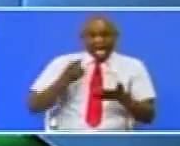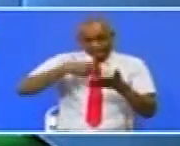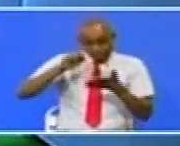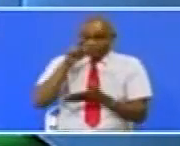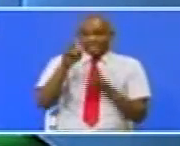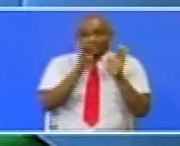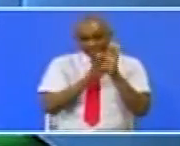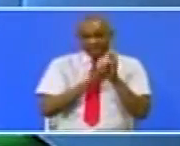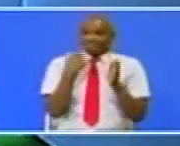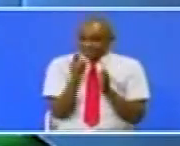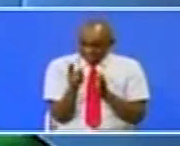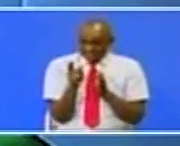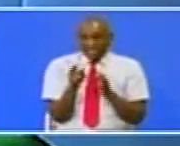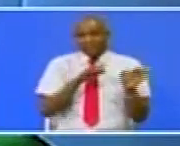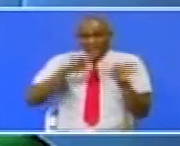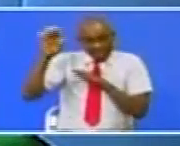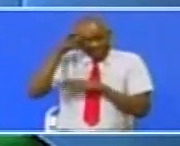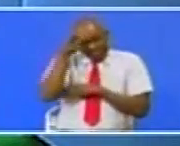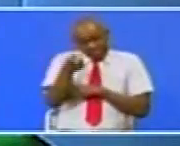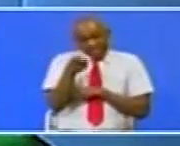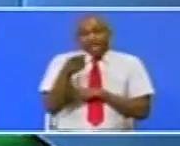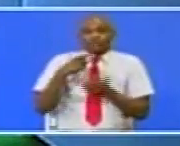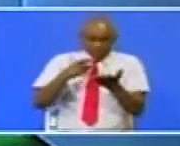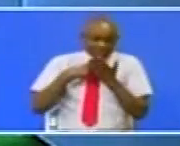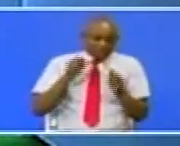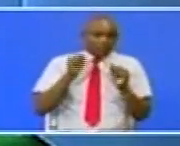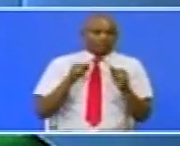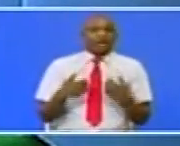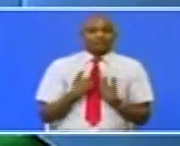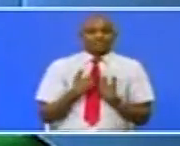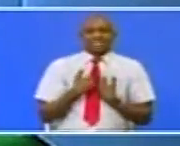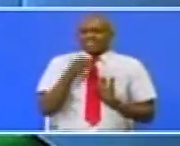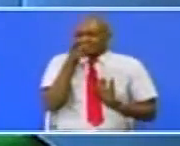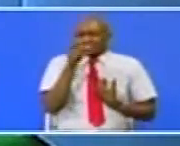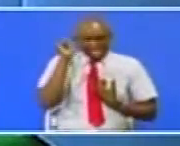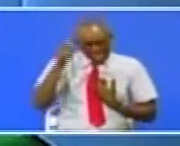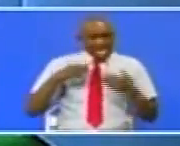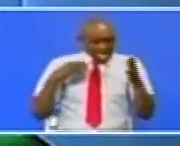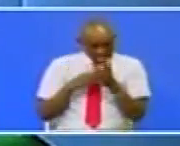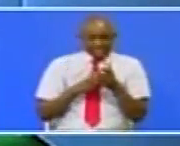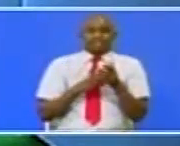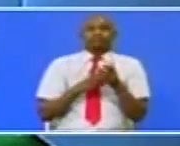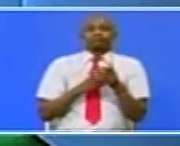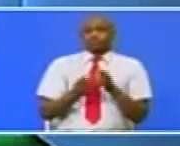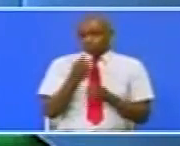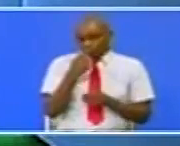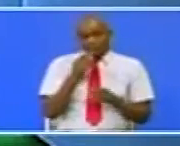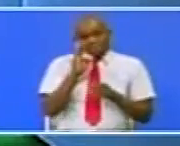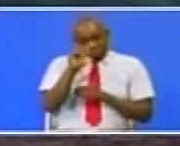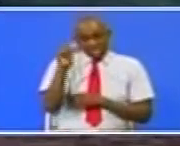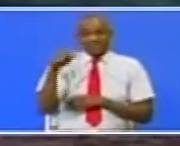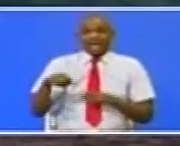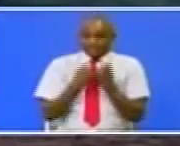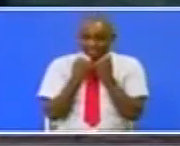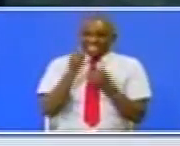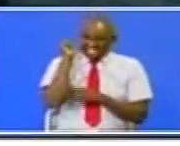bill, which failed to make to the parliamentary orders paper for discussion. The Kenya Anti-Doping Draft Bill was expected to be tabled in Parliament today, as Kenya